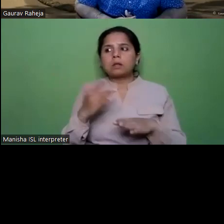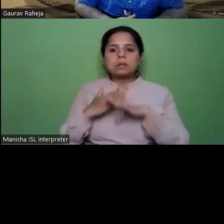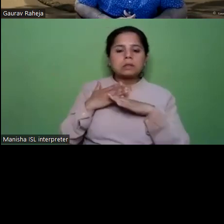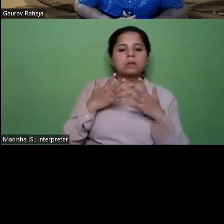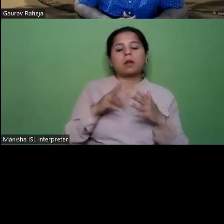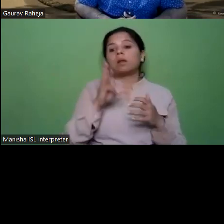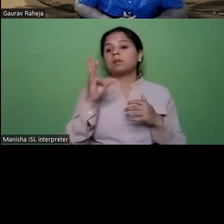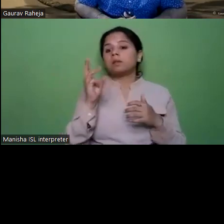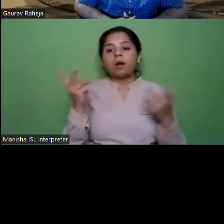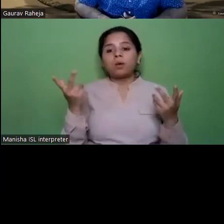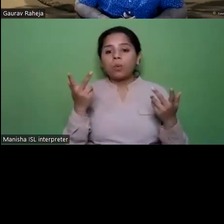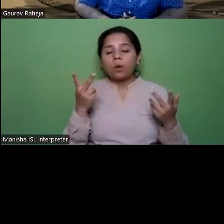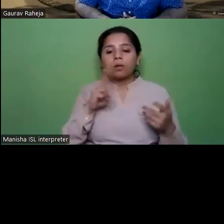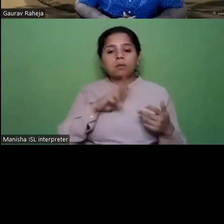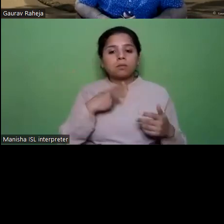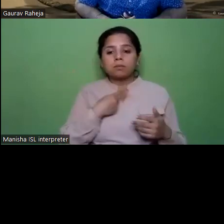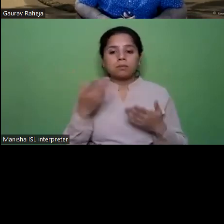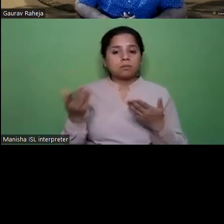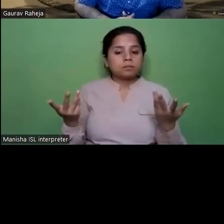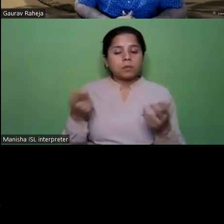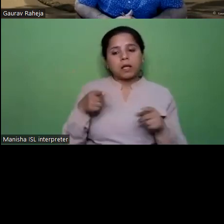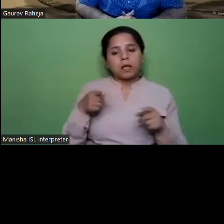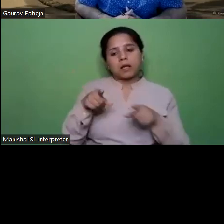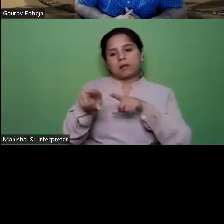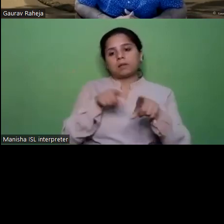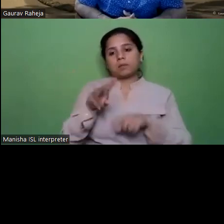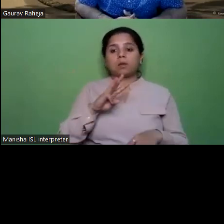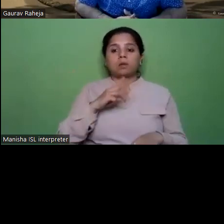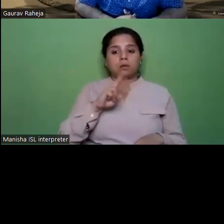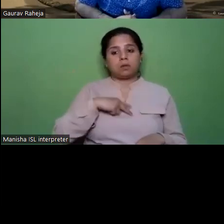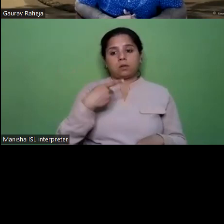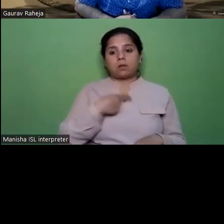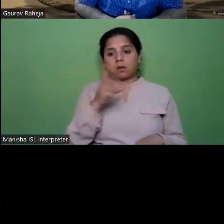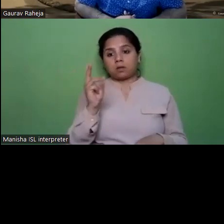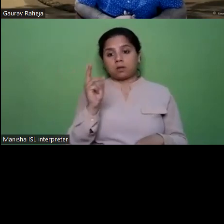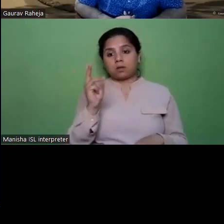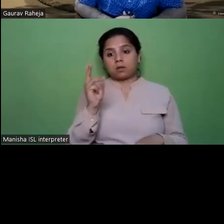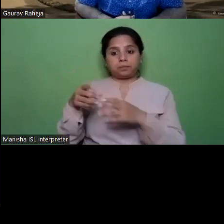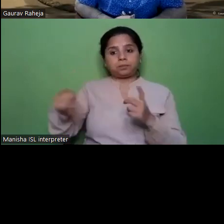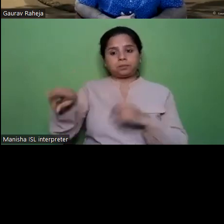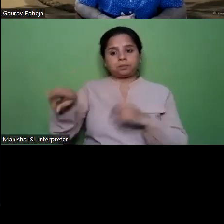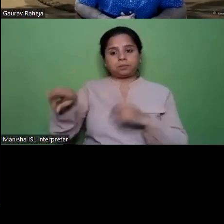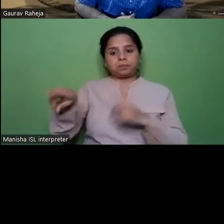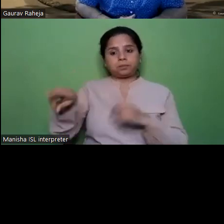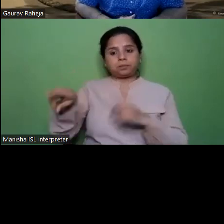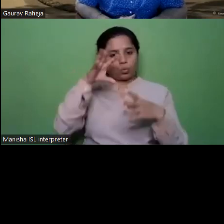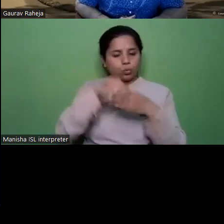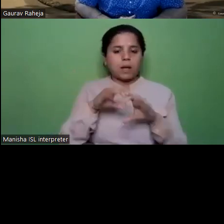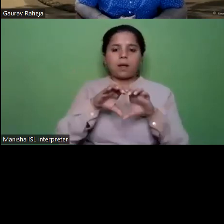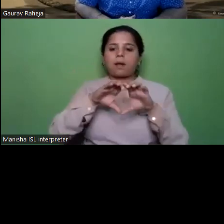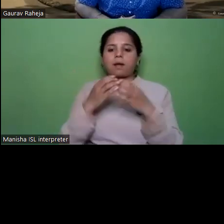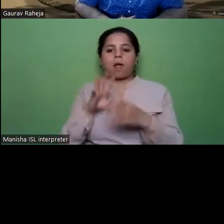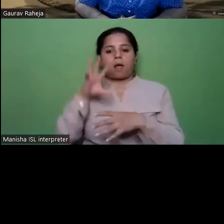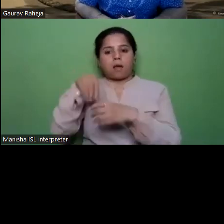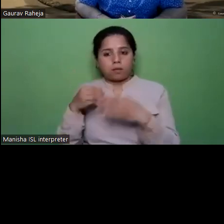gender? So for example, is the third gender included in a school, in a classroom, in